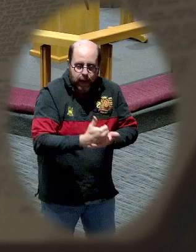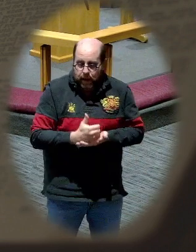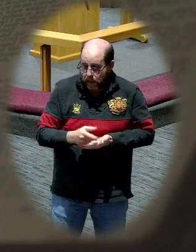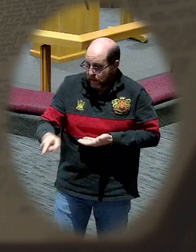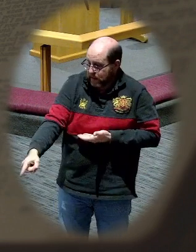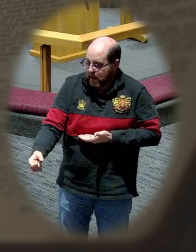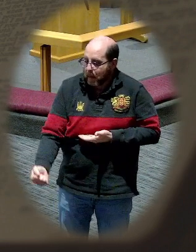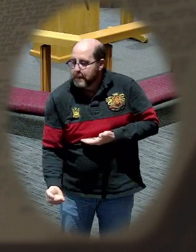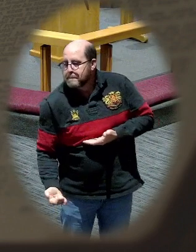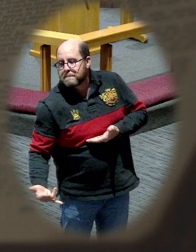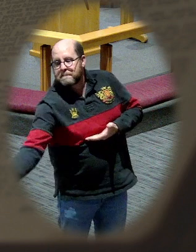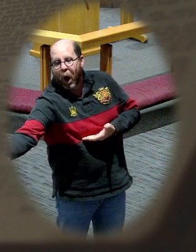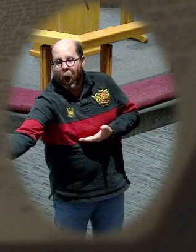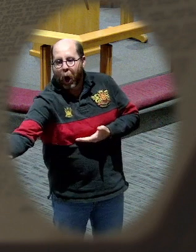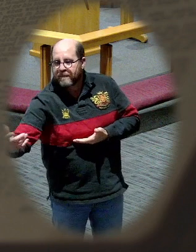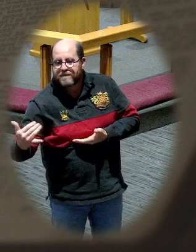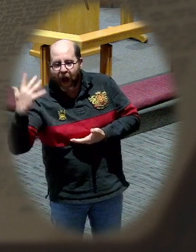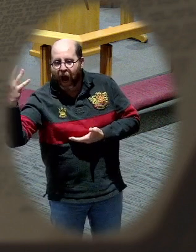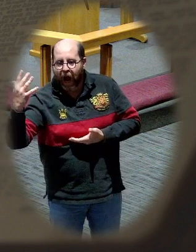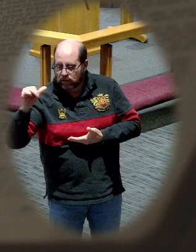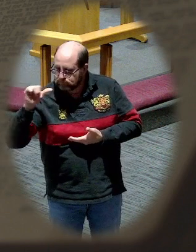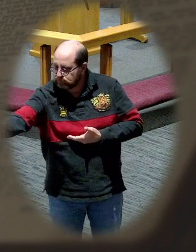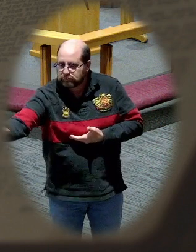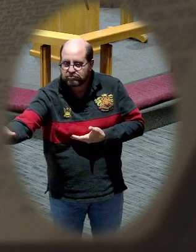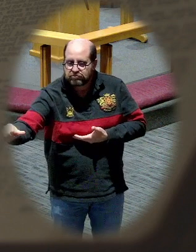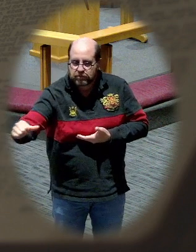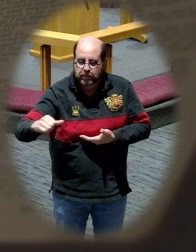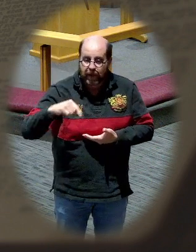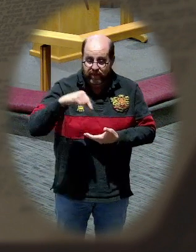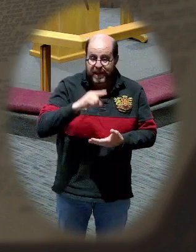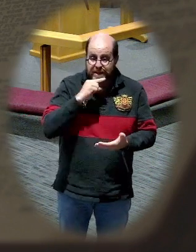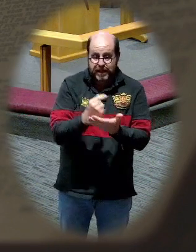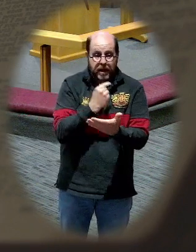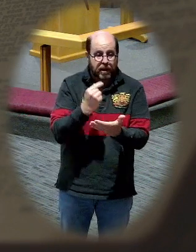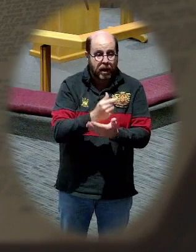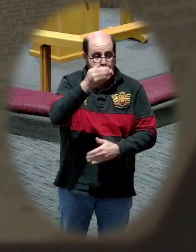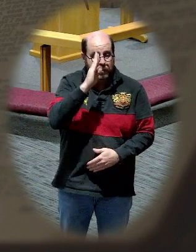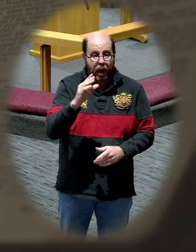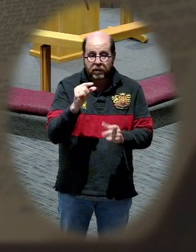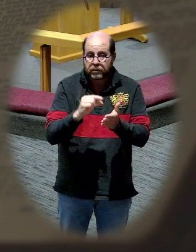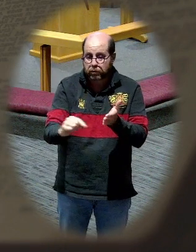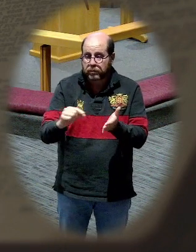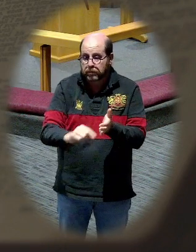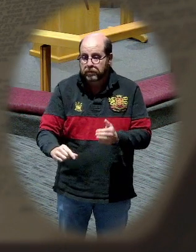with unquenchable fire. This is the gospel of the Lord.